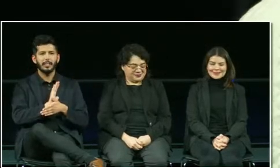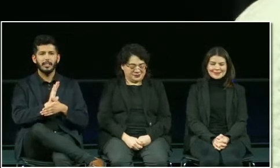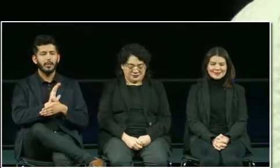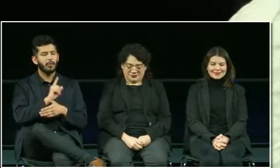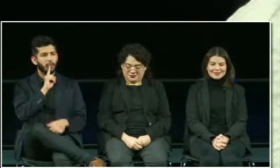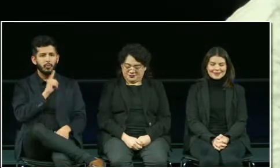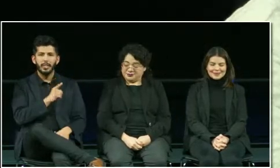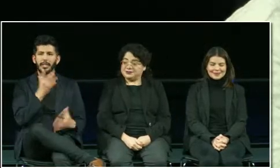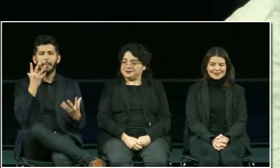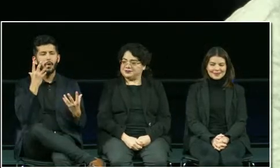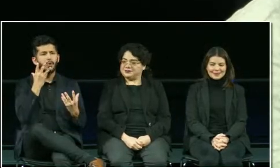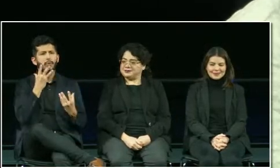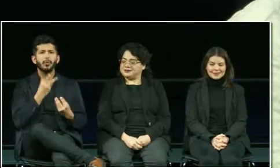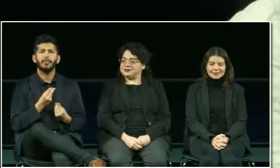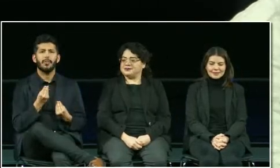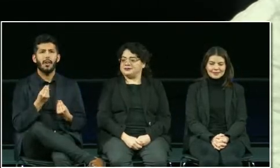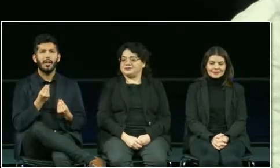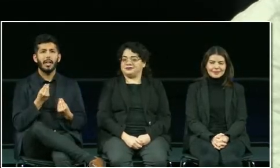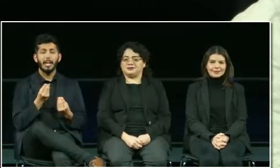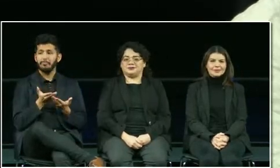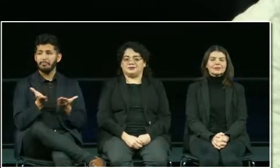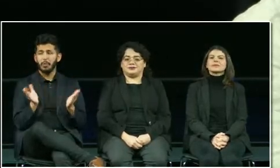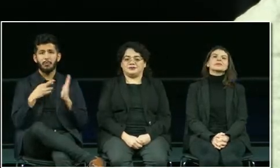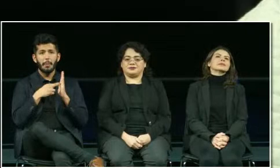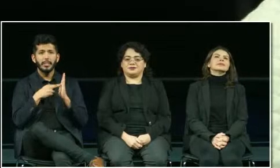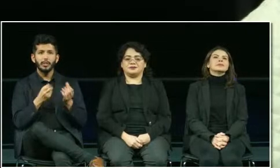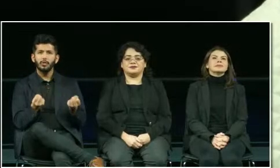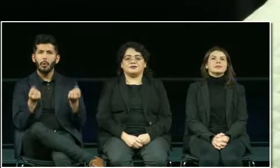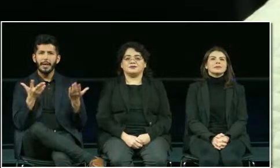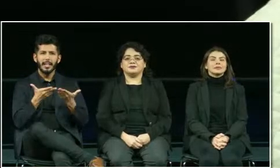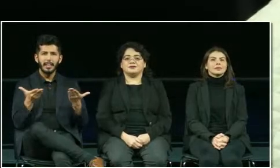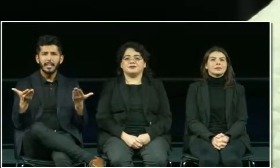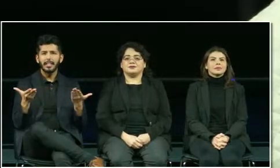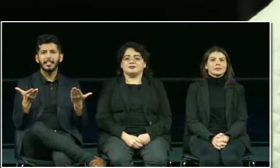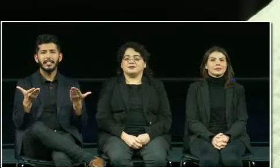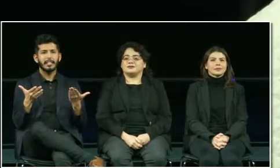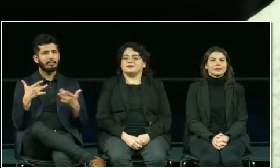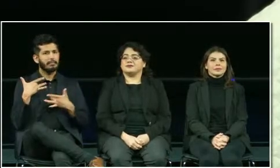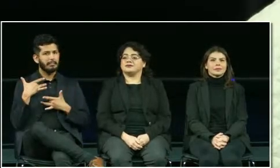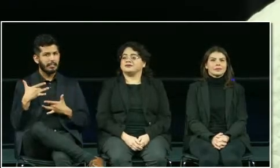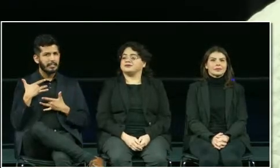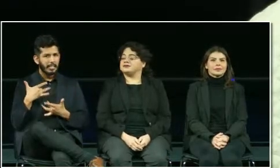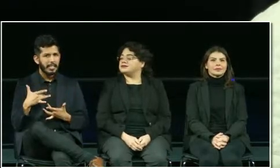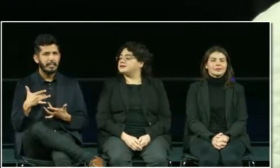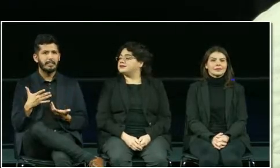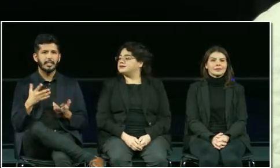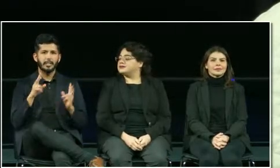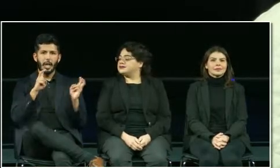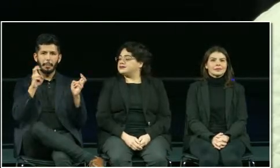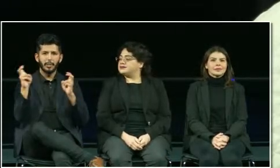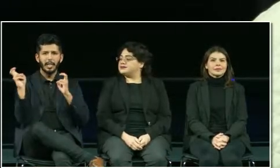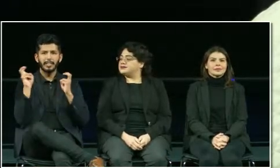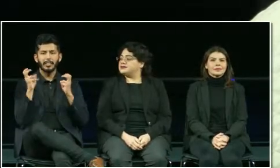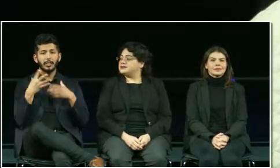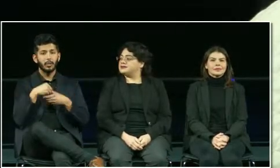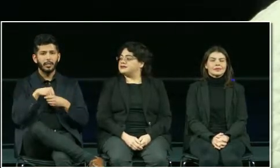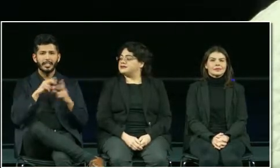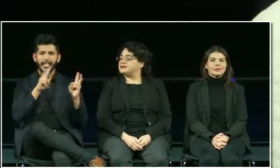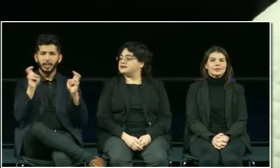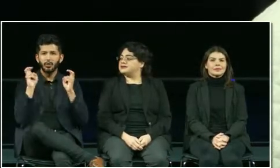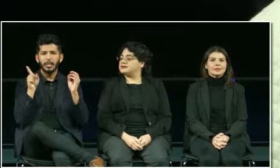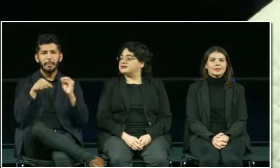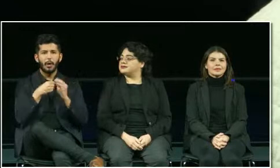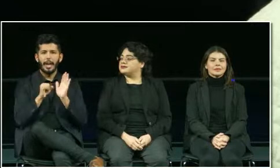beautiful, and they represent so many things that are quite sensitive subjects, including issues about